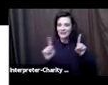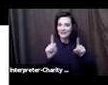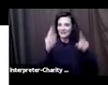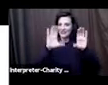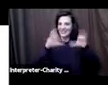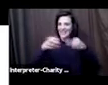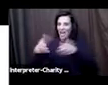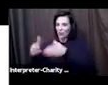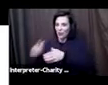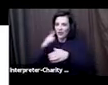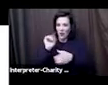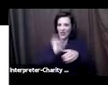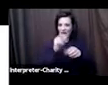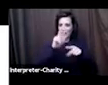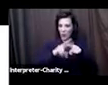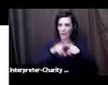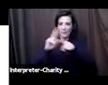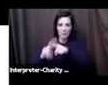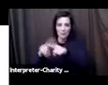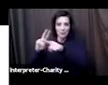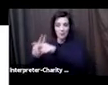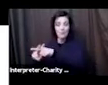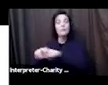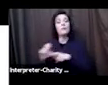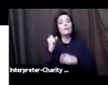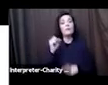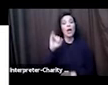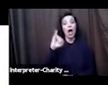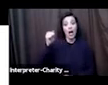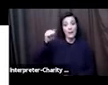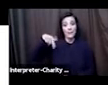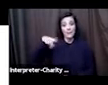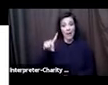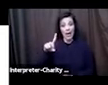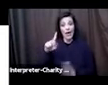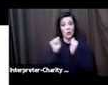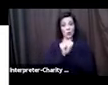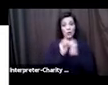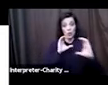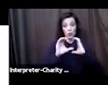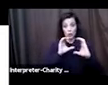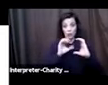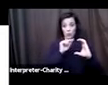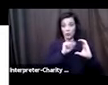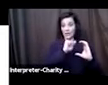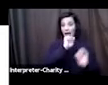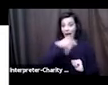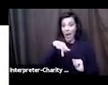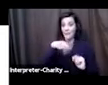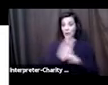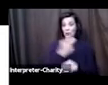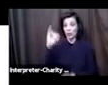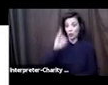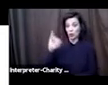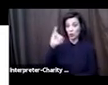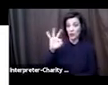that. One thing I want to mention, when an iPad with a communication app is purchased using insurance funding, it's going to be considered a piece